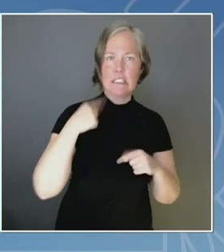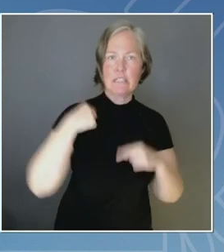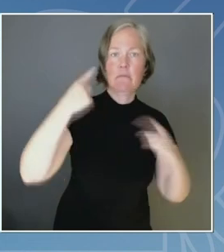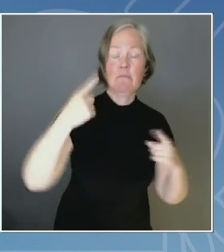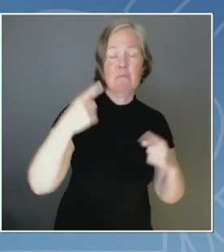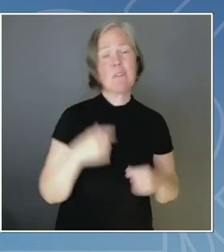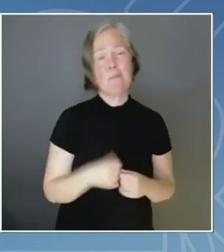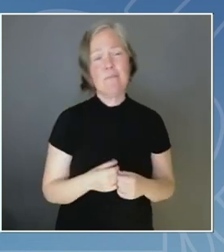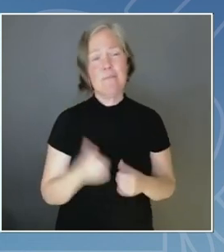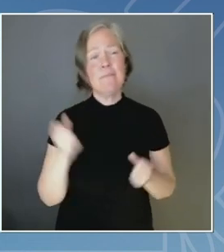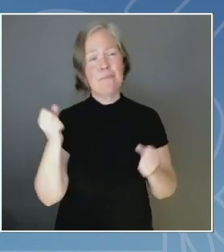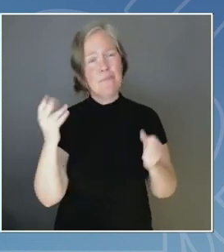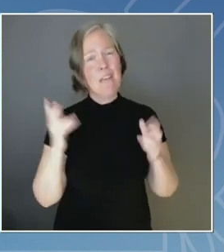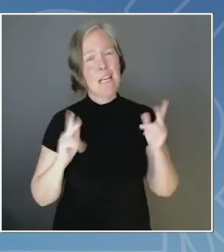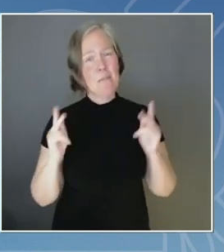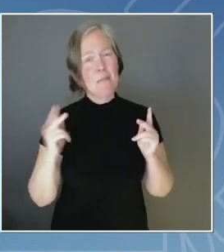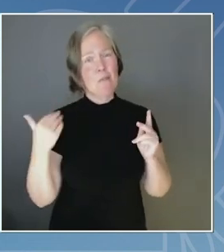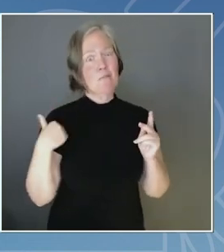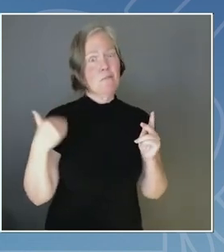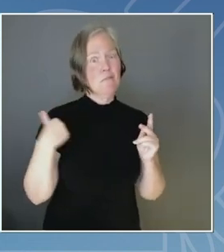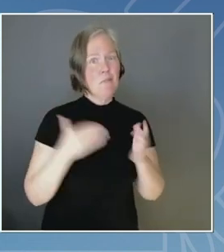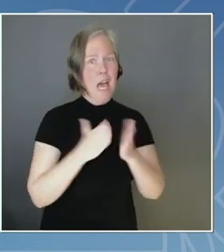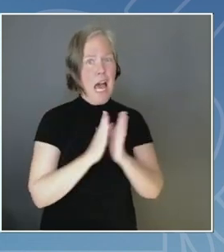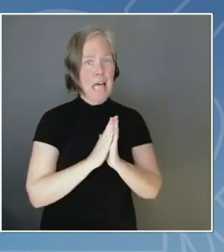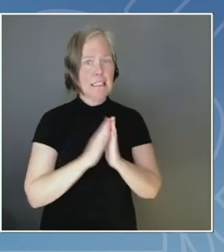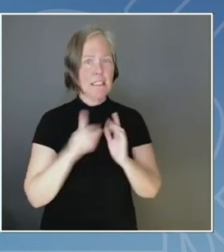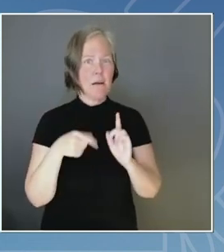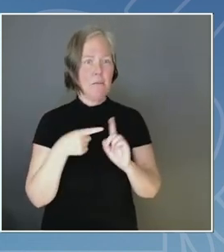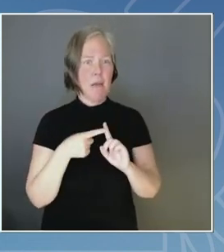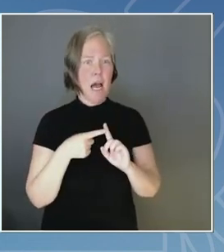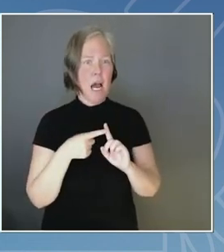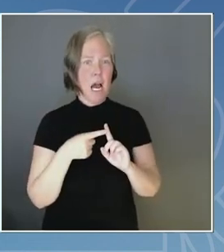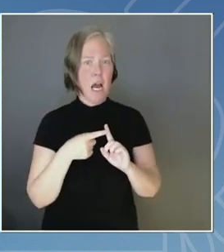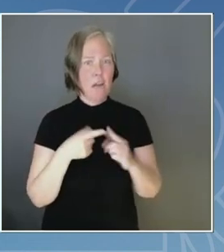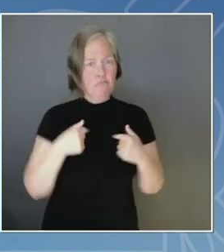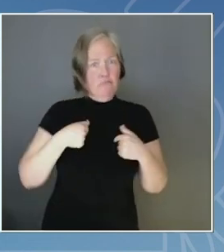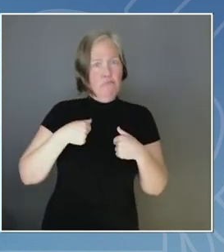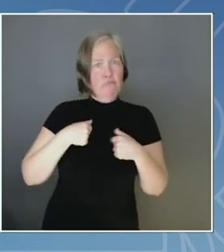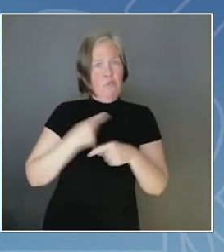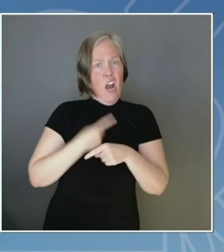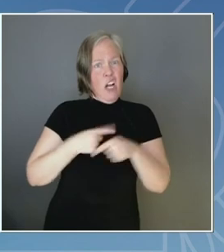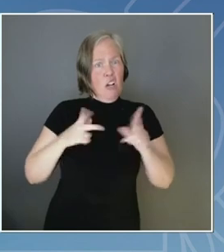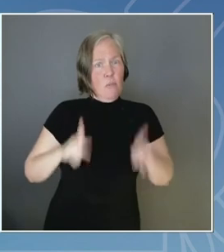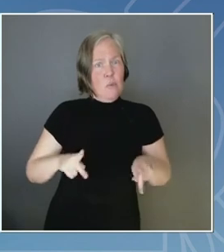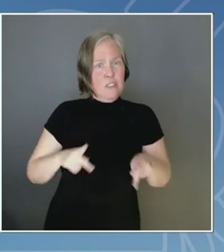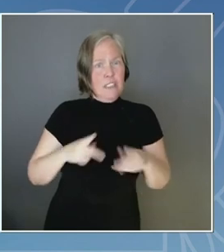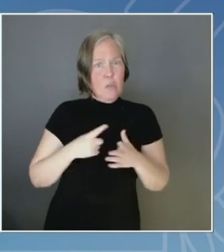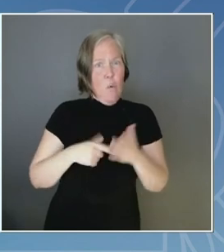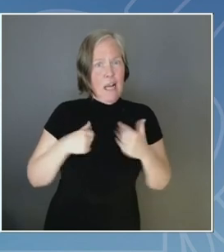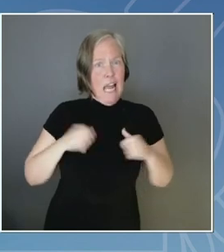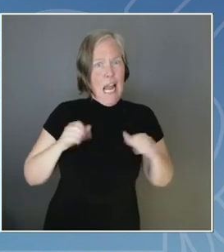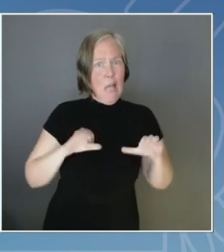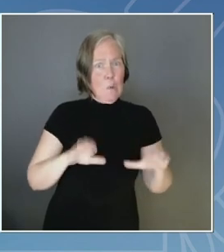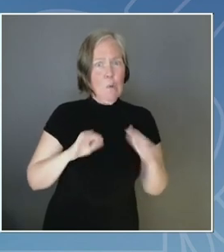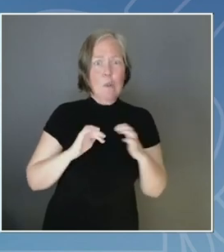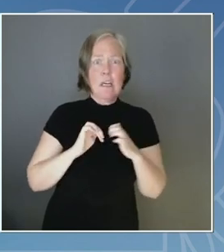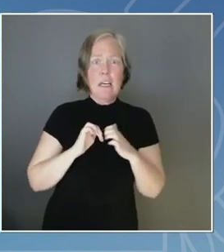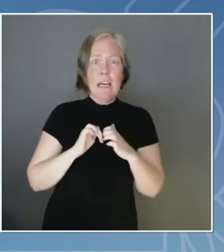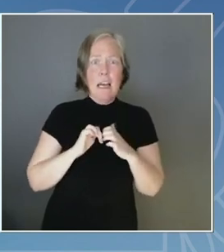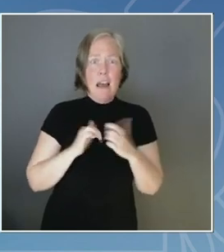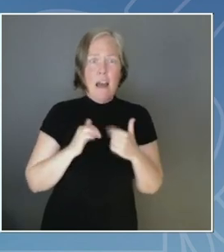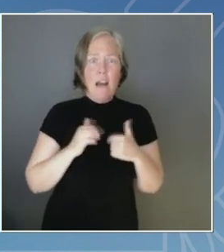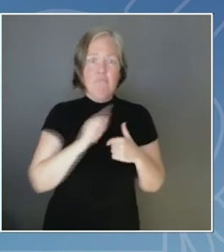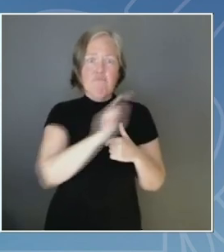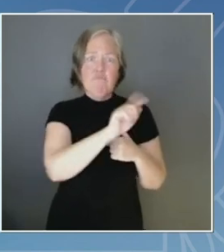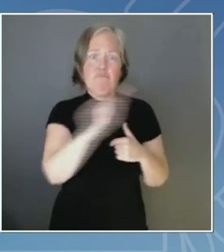question a lot about what can they do to gain the same support as others who are serving their country